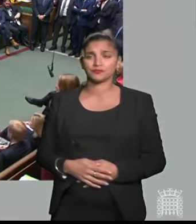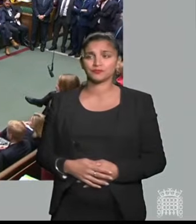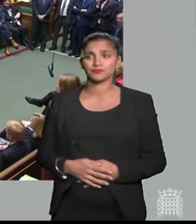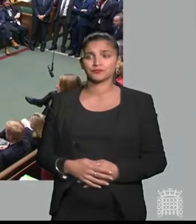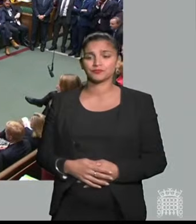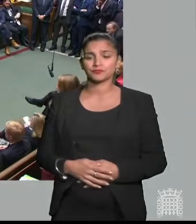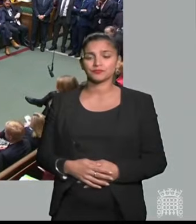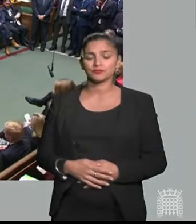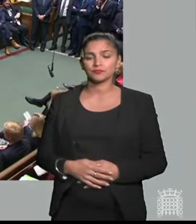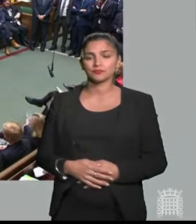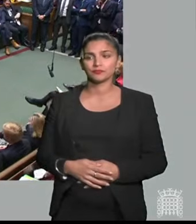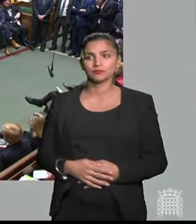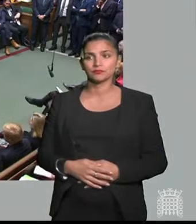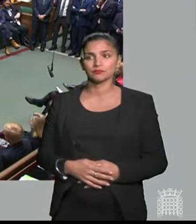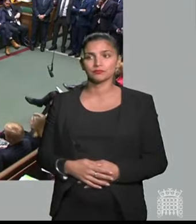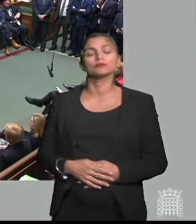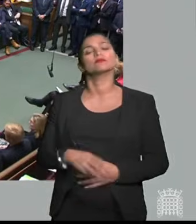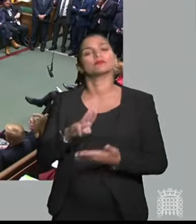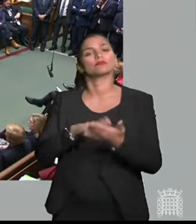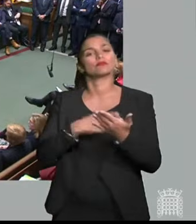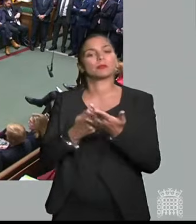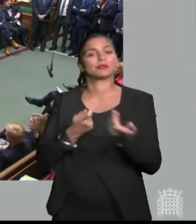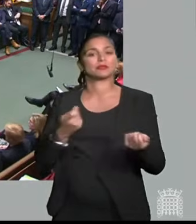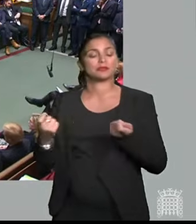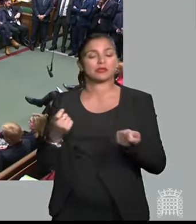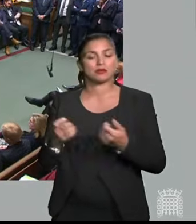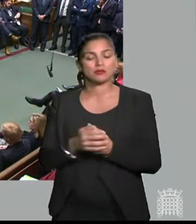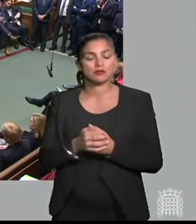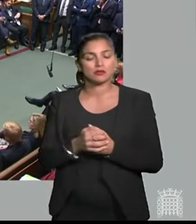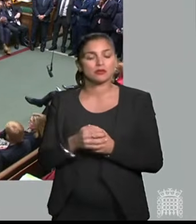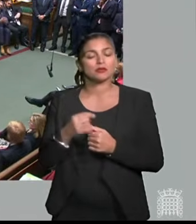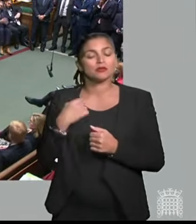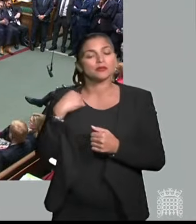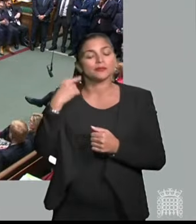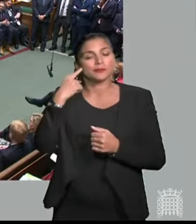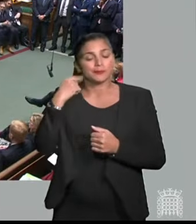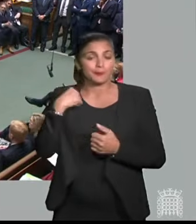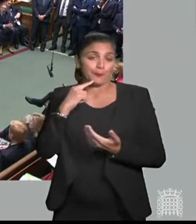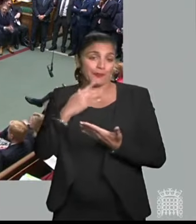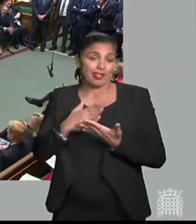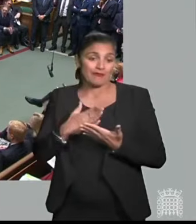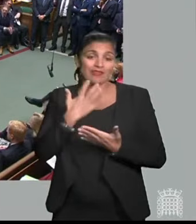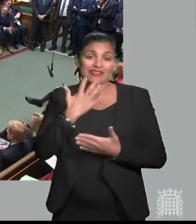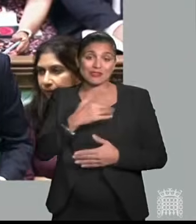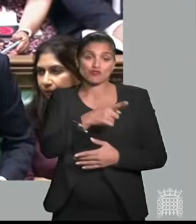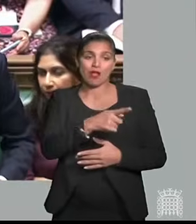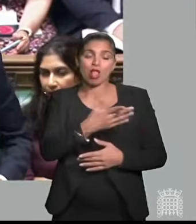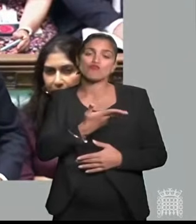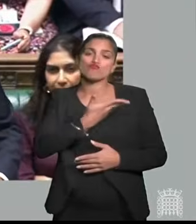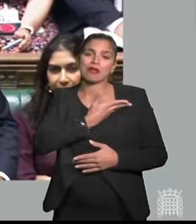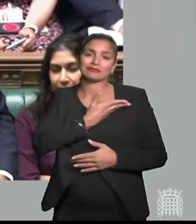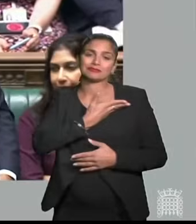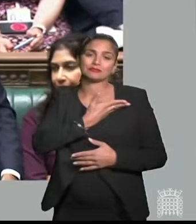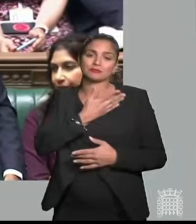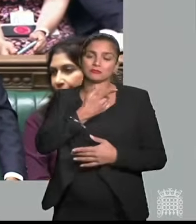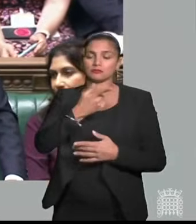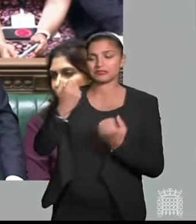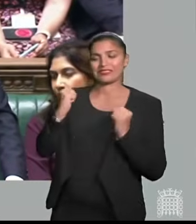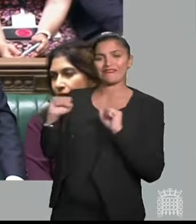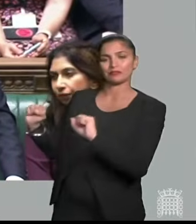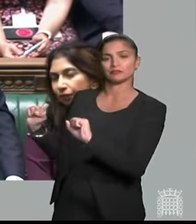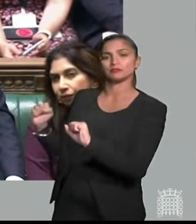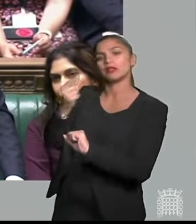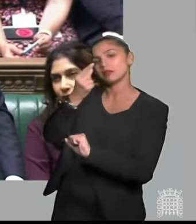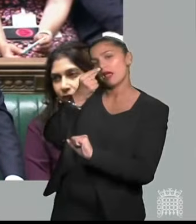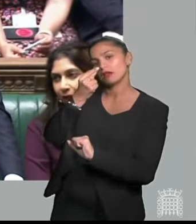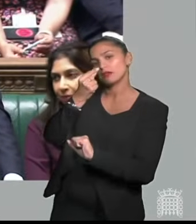Mr. Speaker, we believe that Israel does have a right to defend itself, to protect its people, and